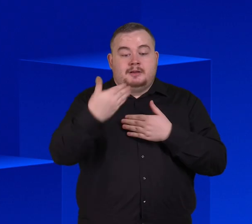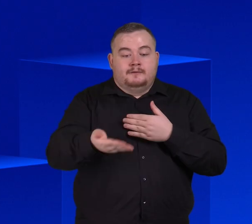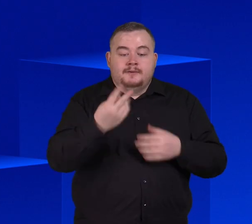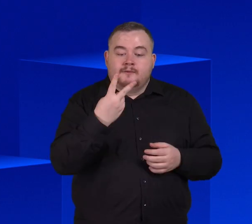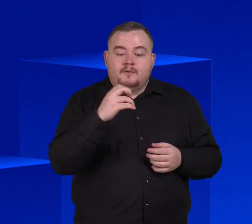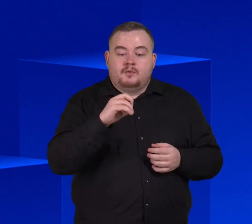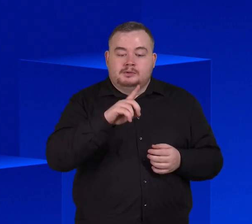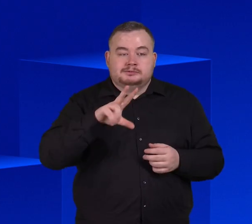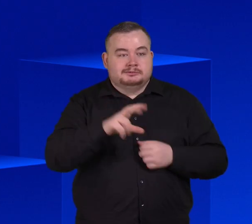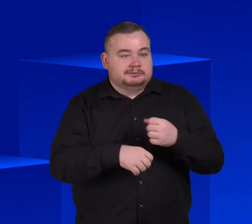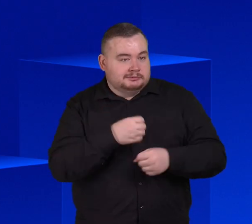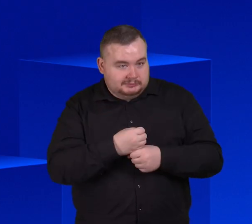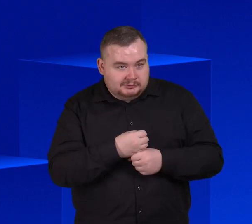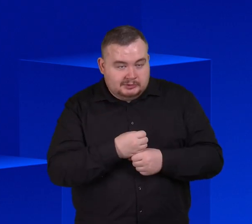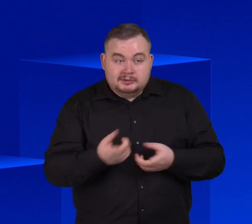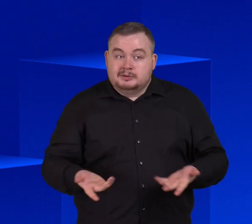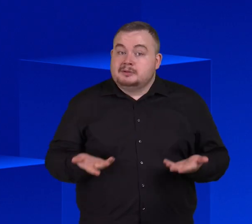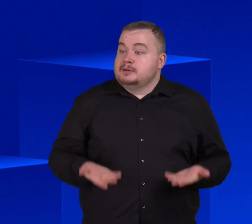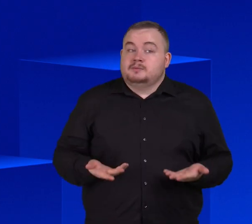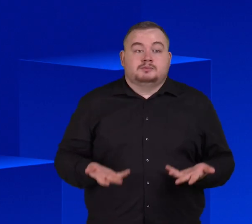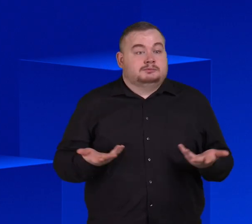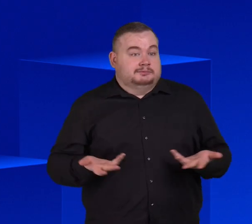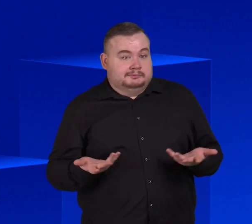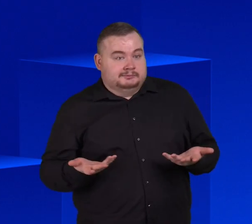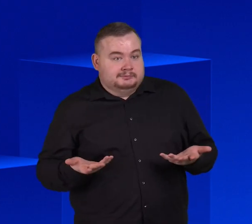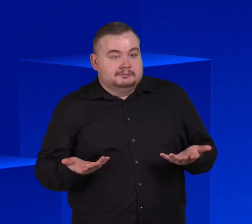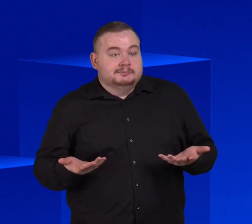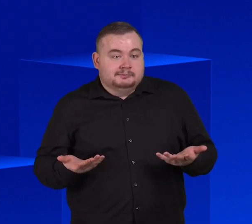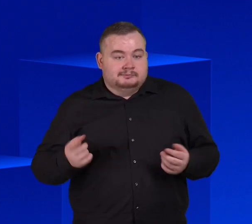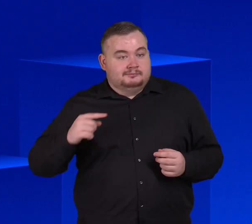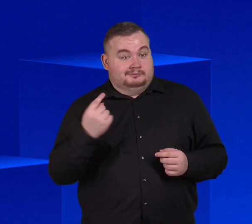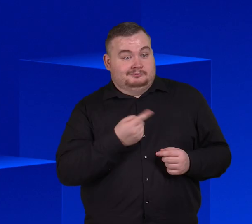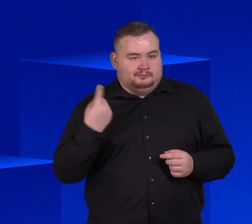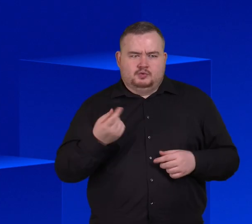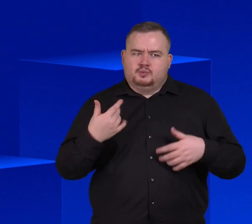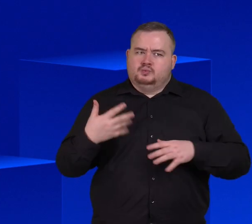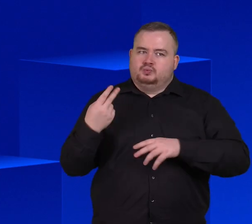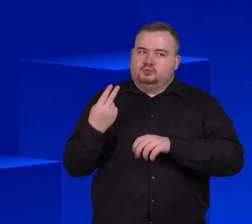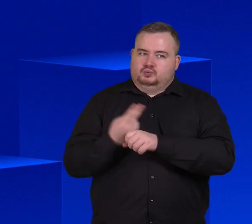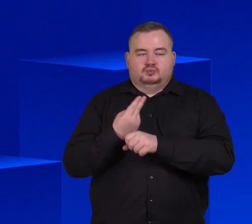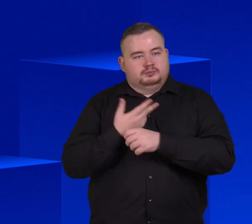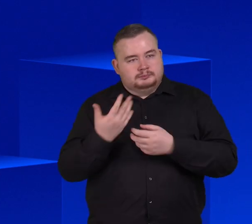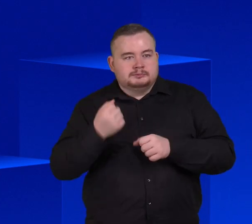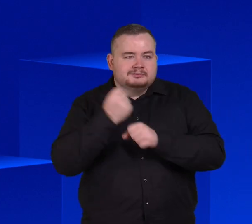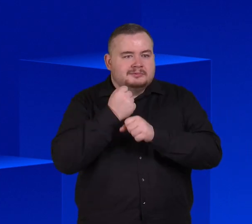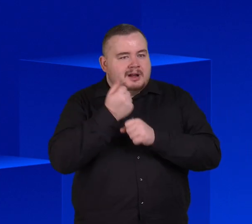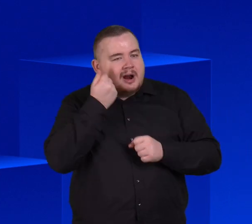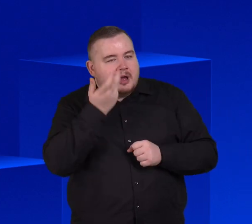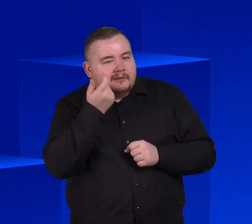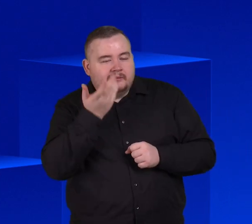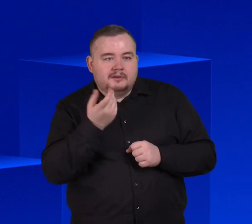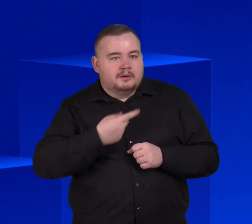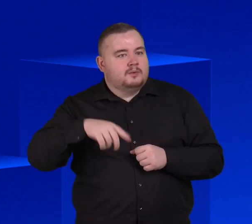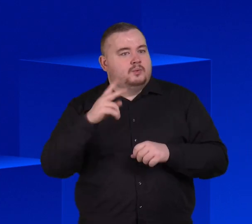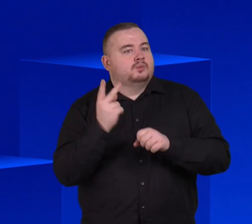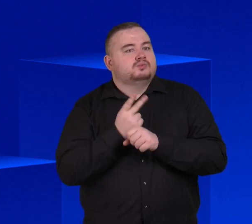basic work as a beneficiary, also as a managing institution, managing authorities, it's the